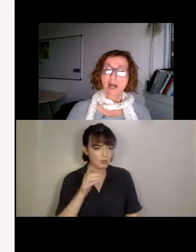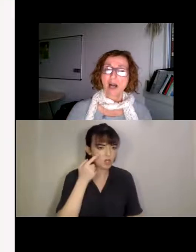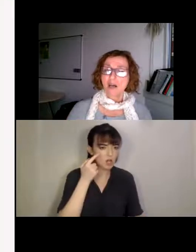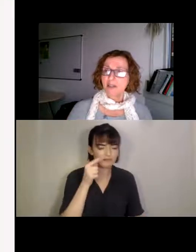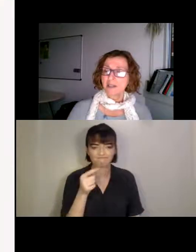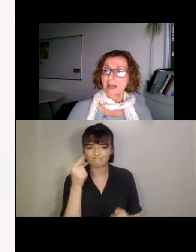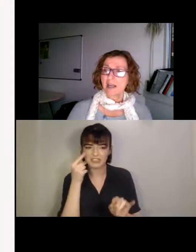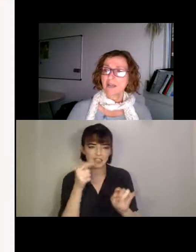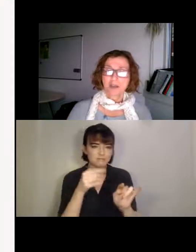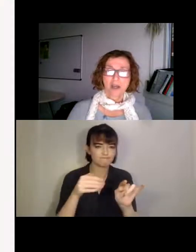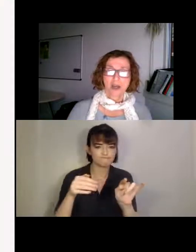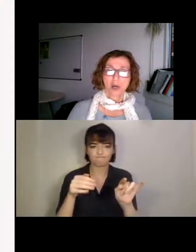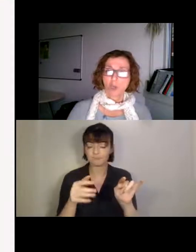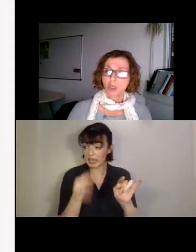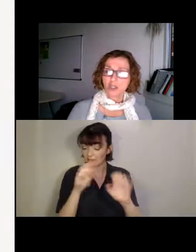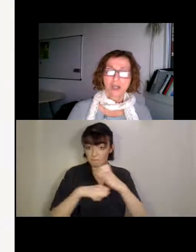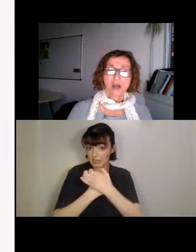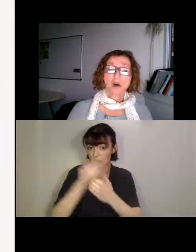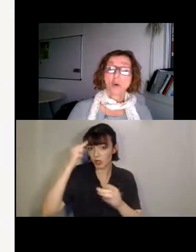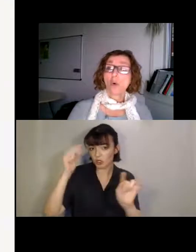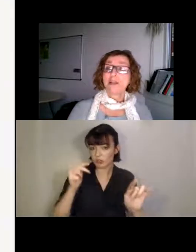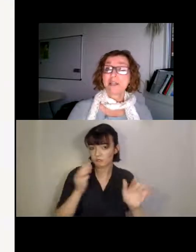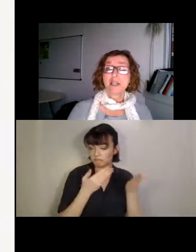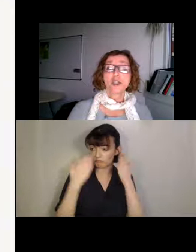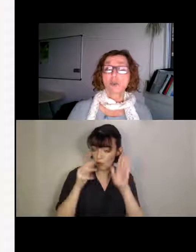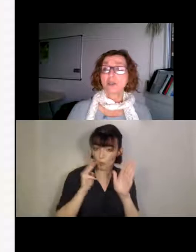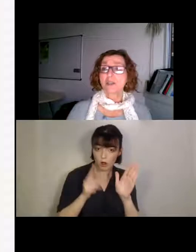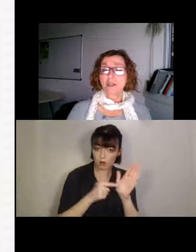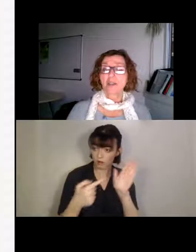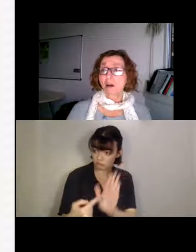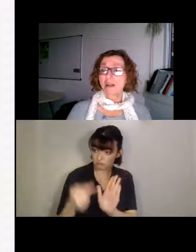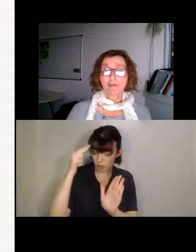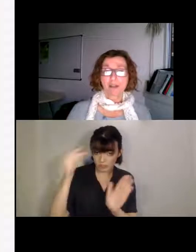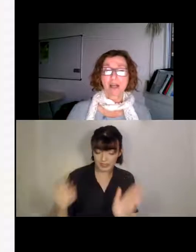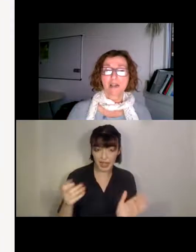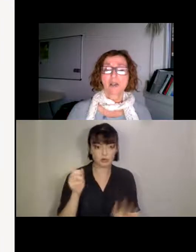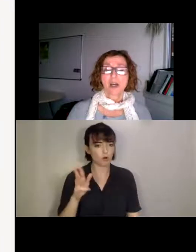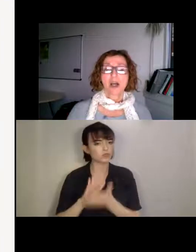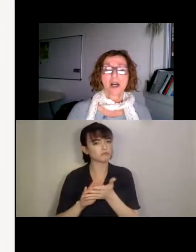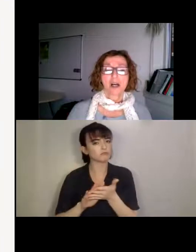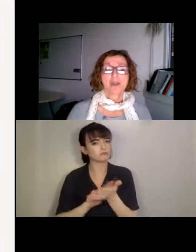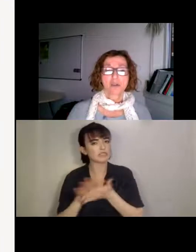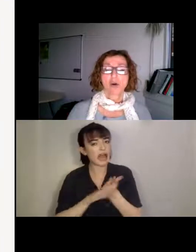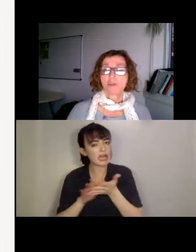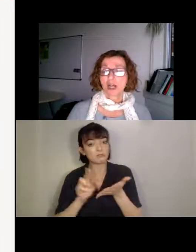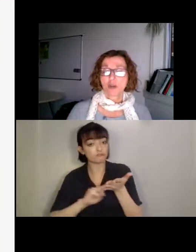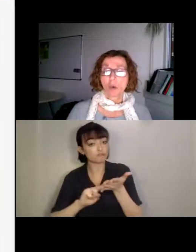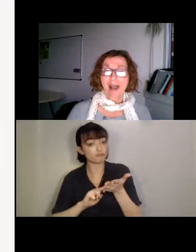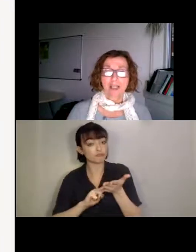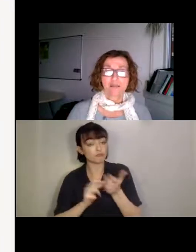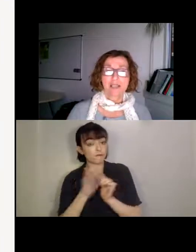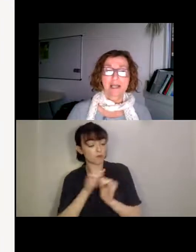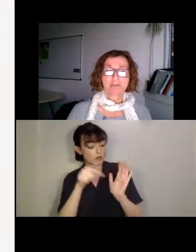child understands a word or indeed uses the sign for that object